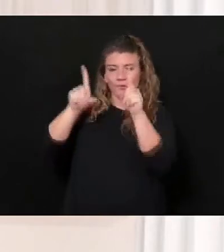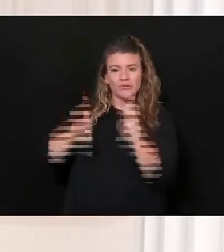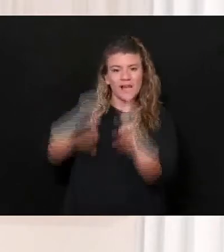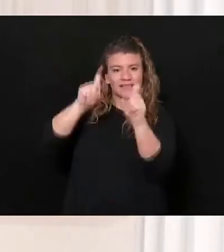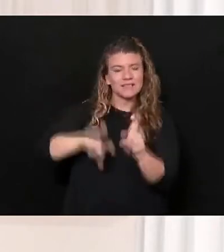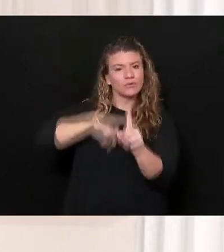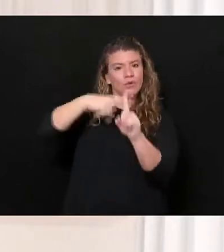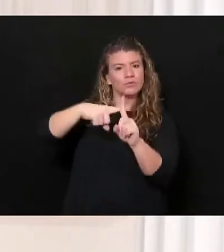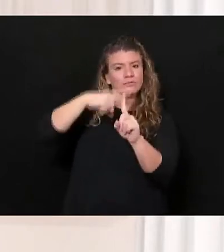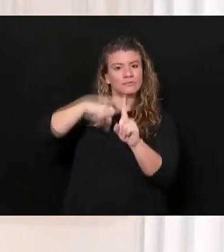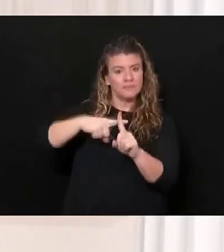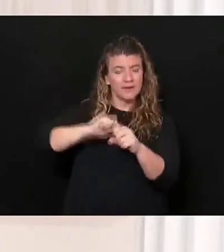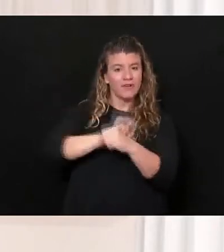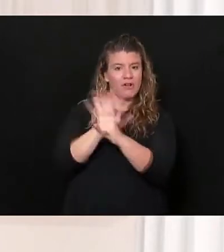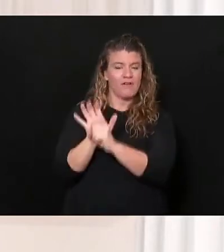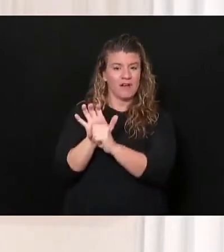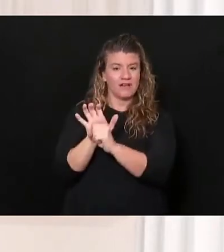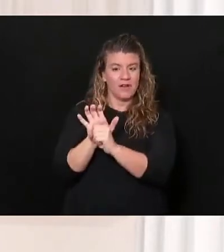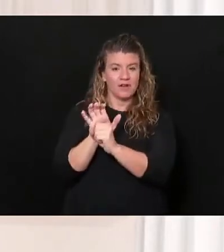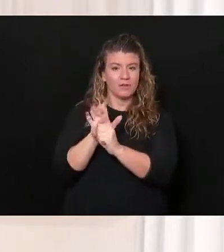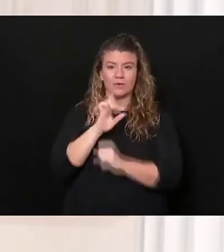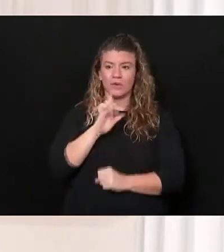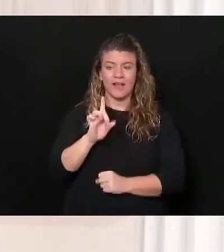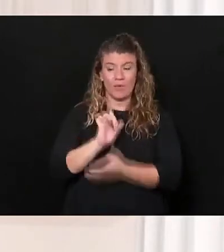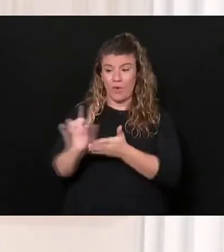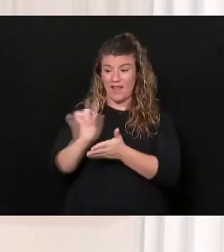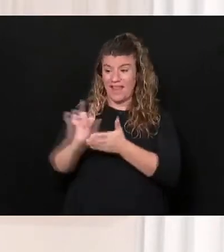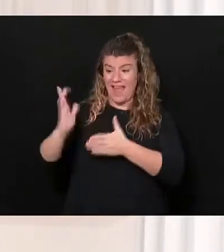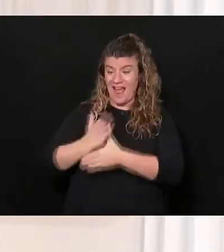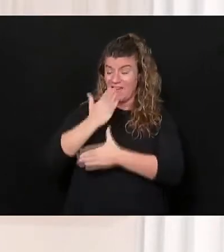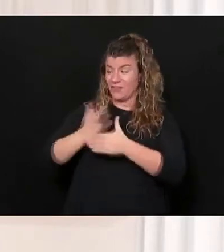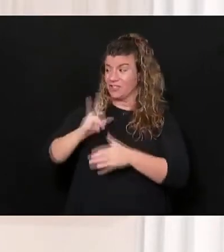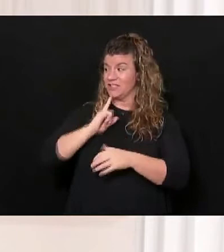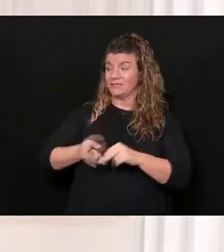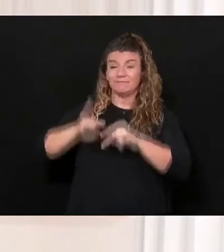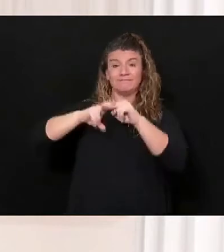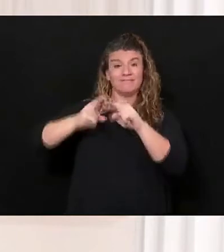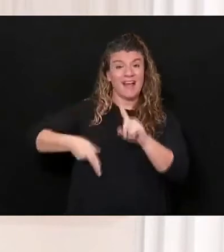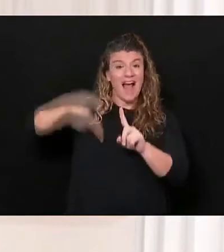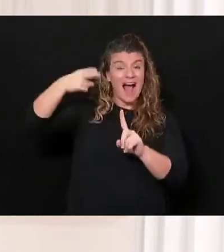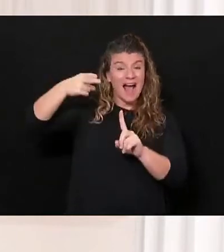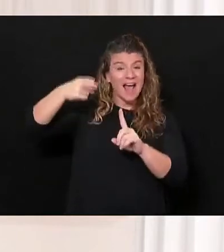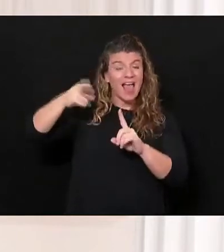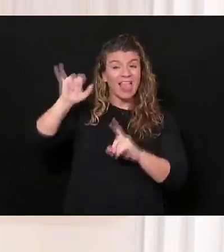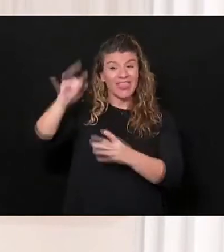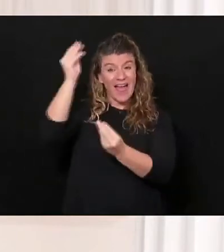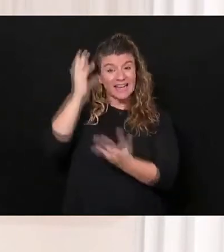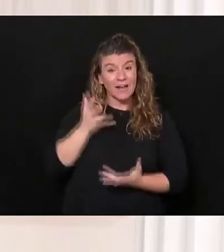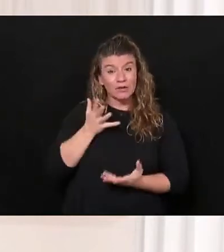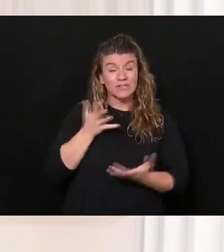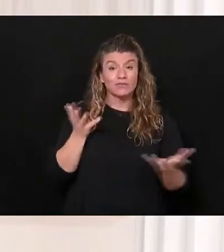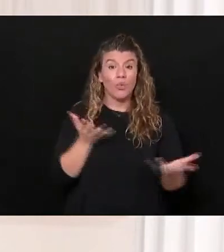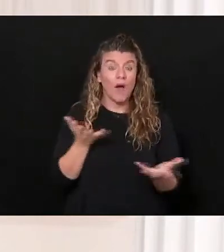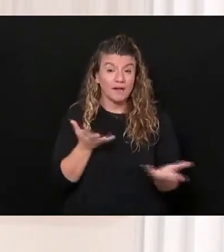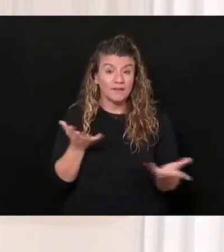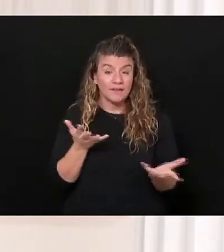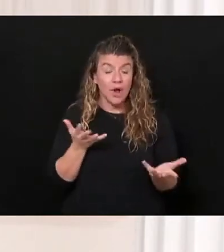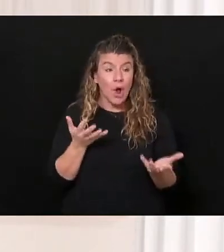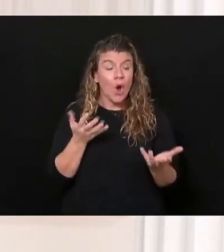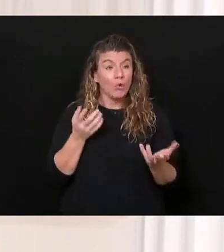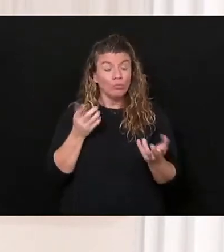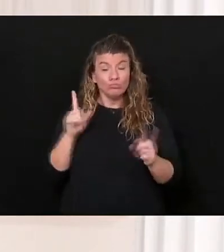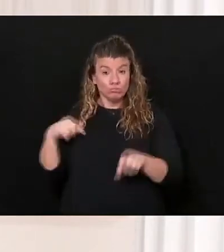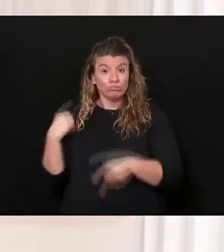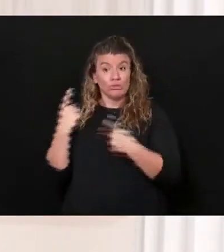positive, and we are at an all-time high weekly average. And it tells us that West Virginia, while people have done